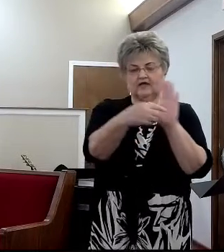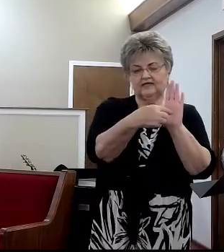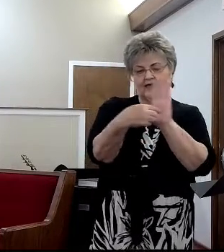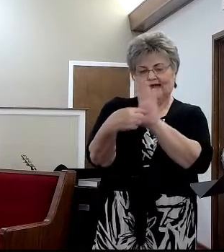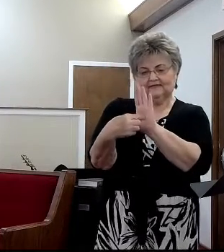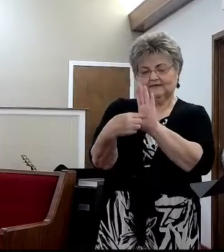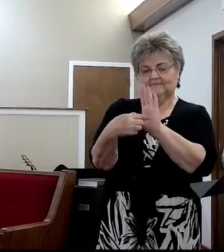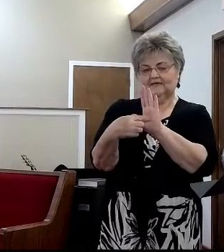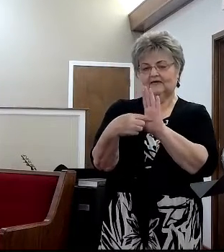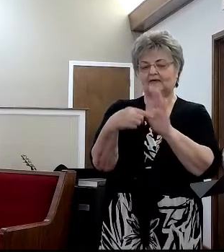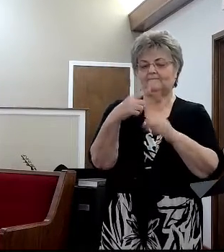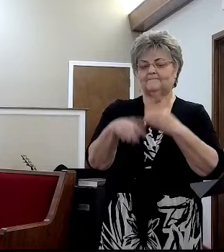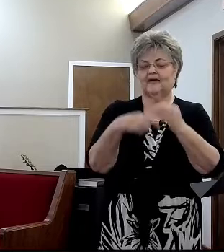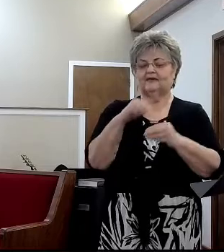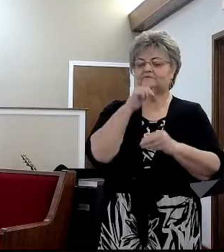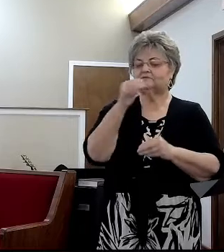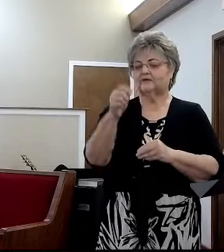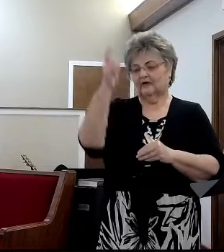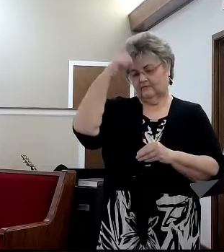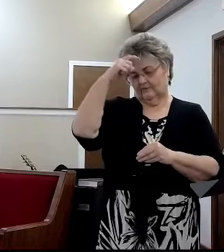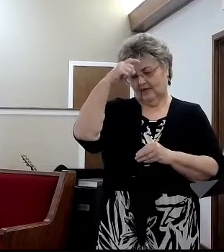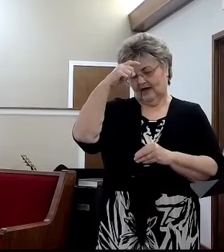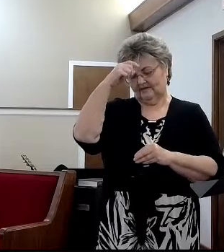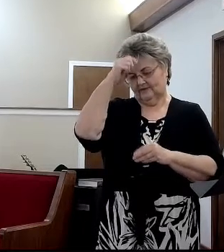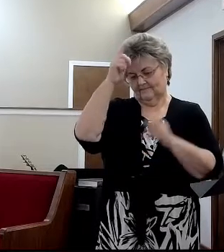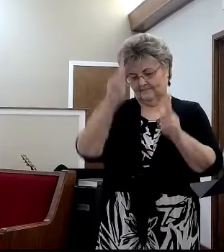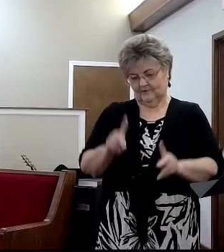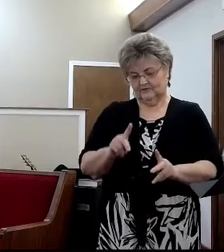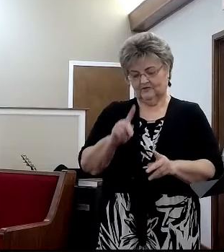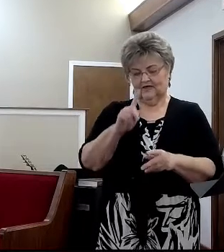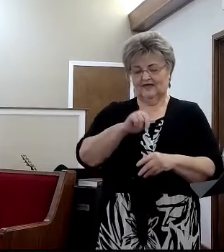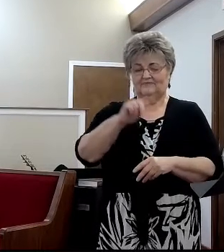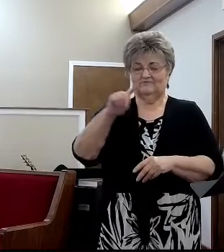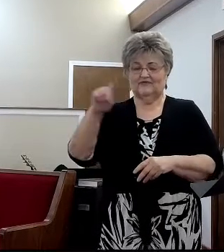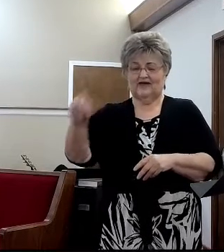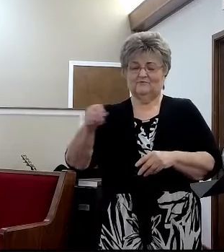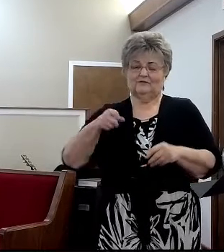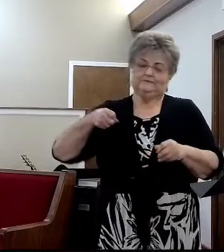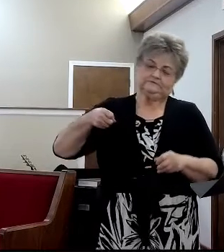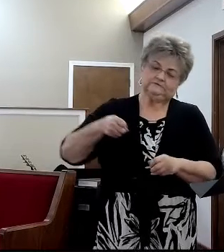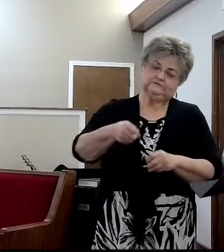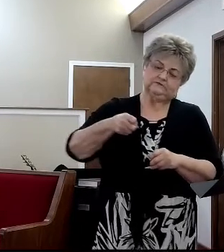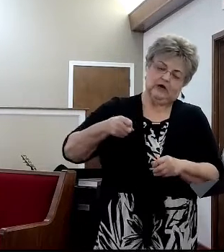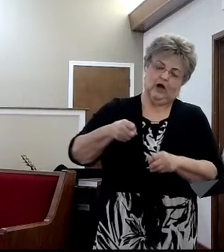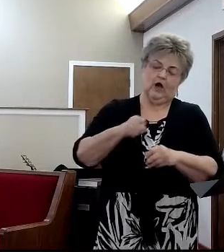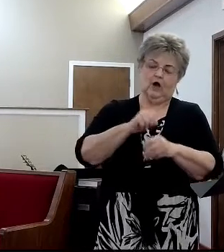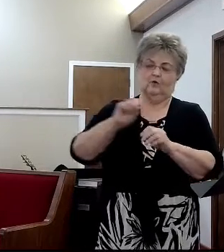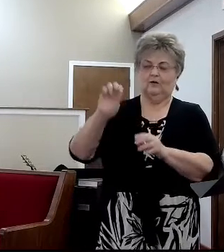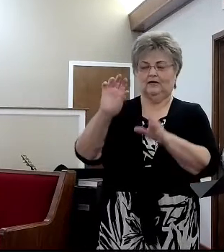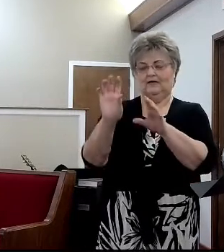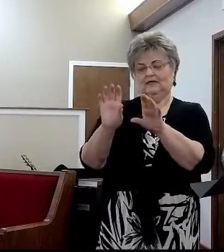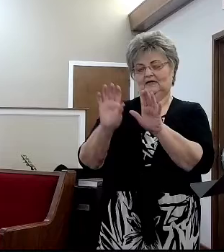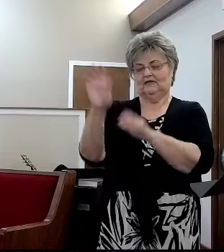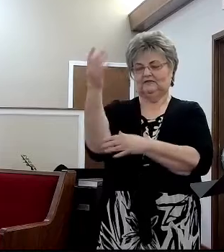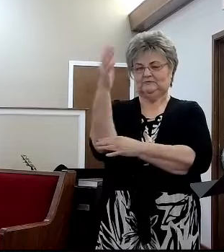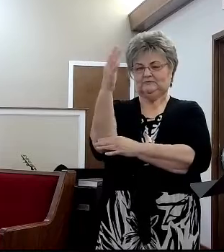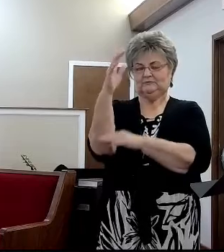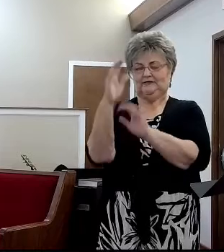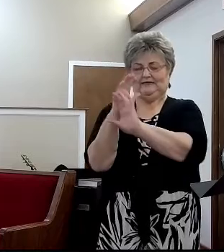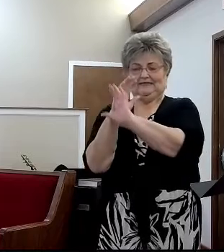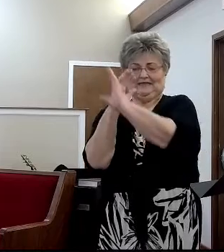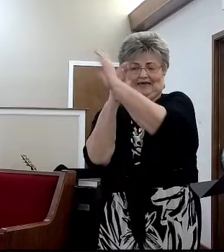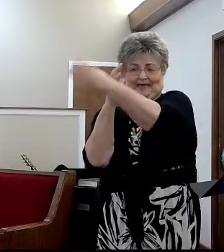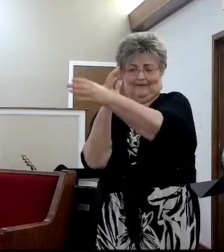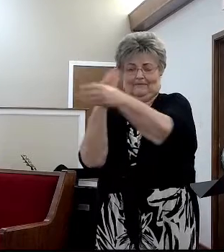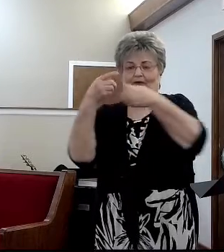of an unwise person is they're going to saw a limb off of a tree while sitting on it. So, I mean, it's kind of a